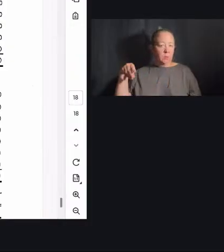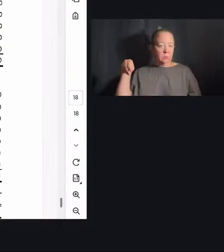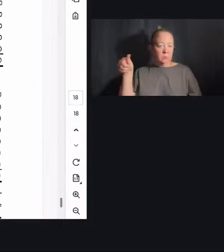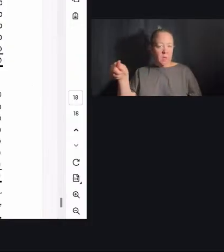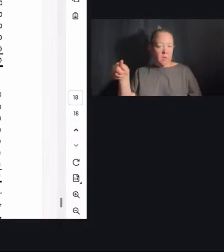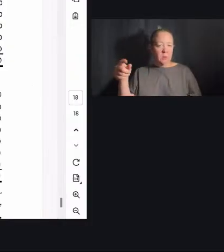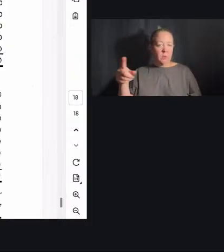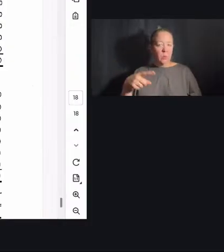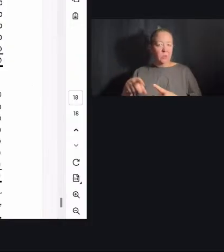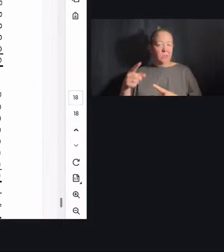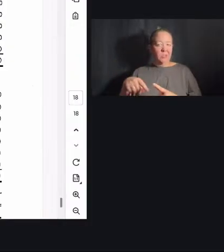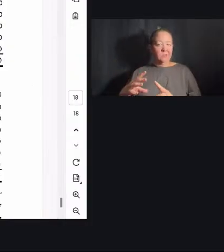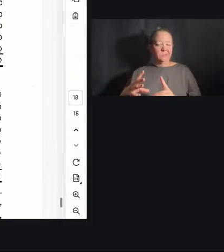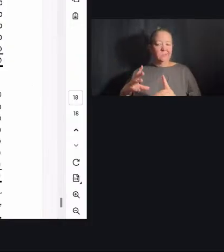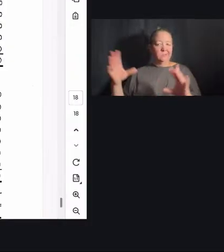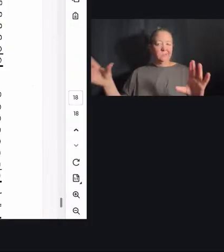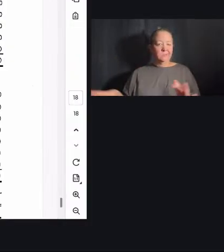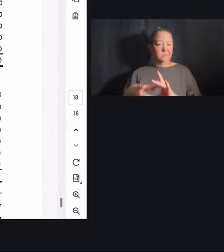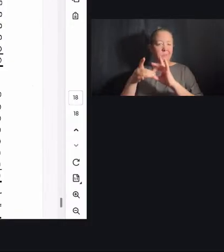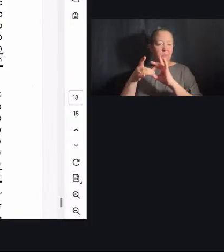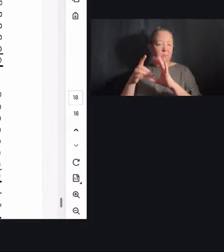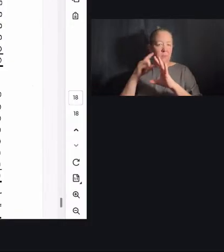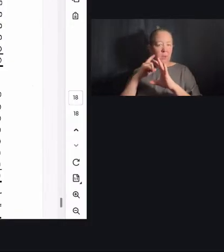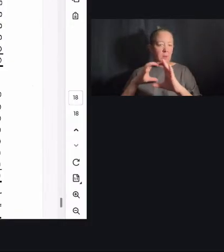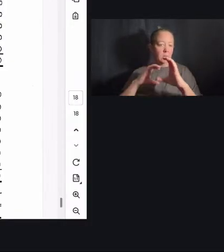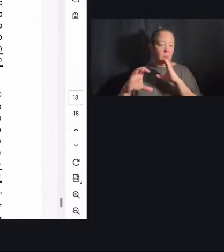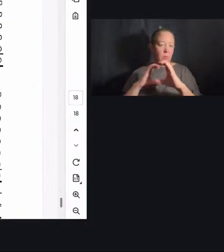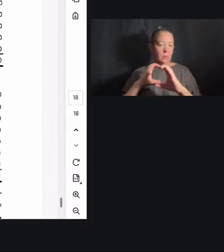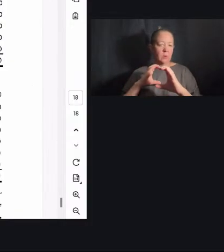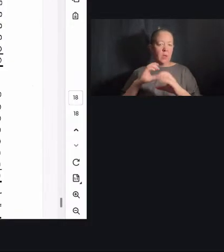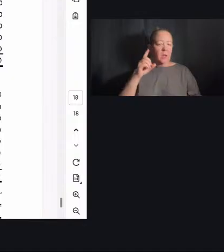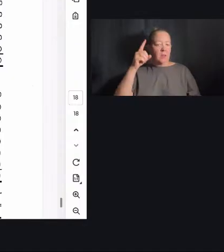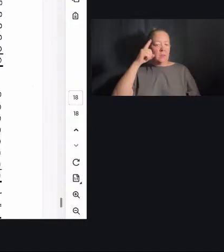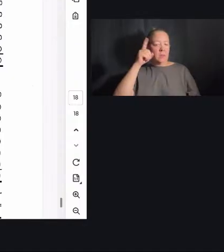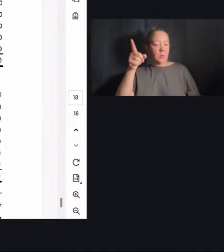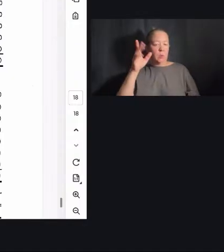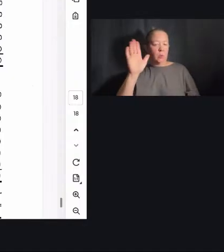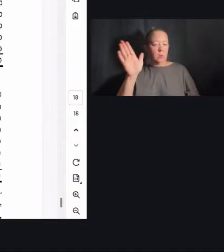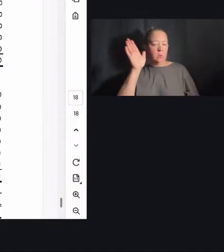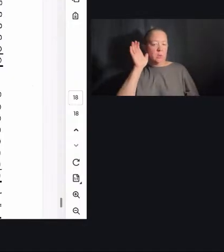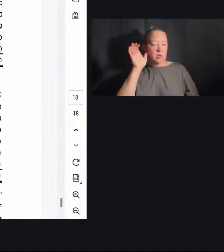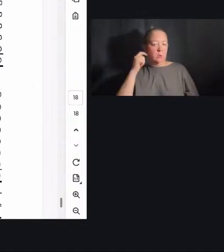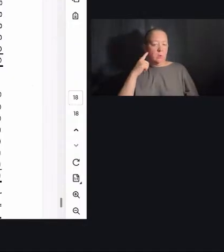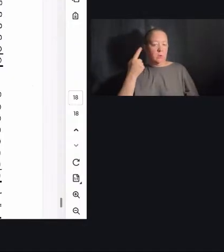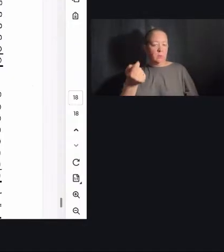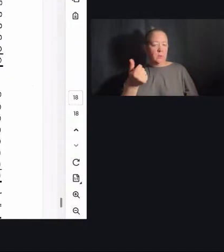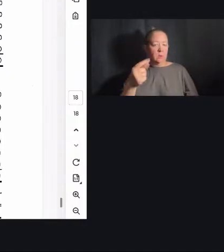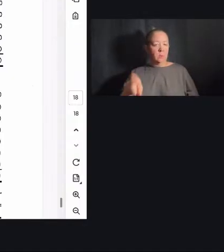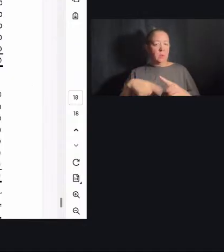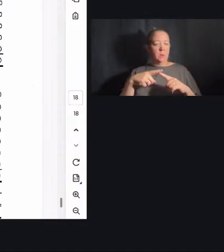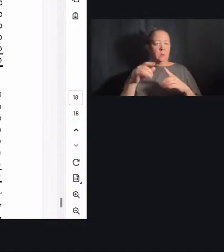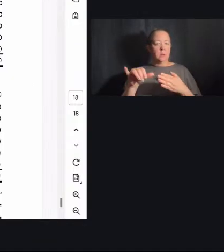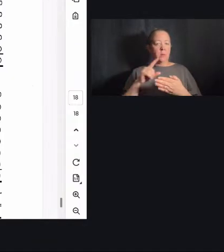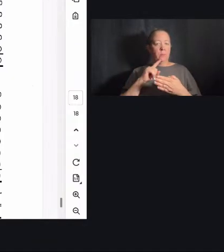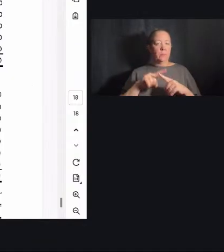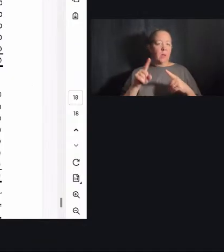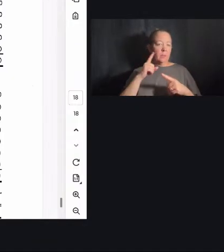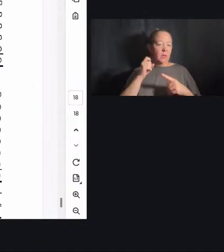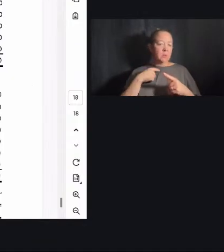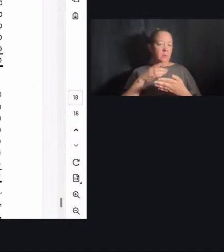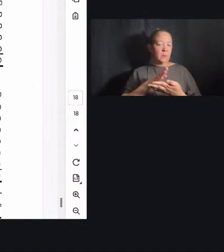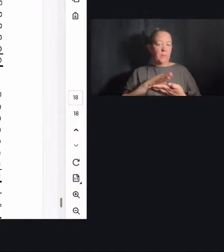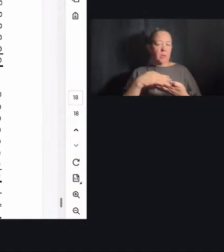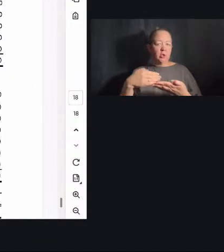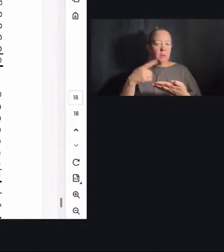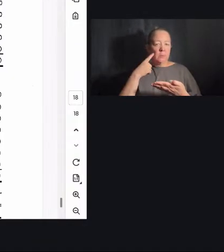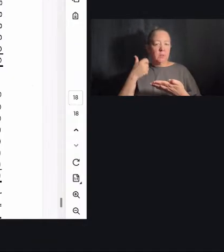that communication. I think you all will hear a little bit about that, but given the budget, given the timings, given what